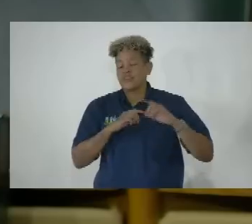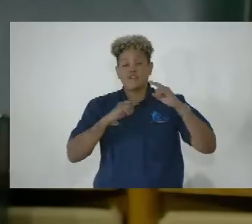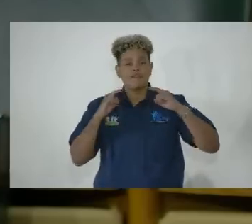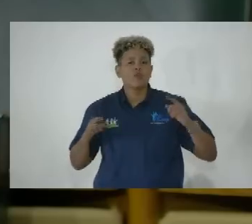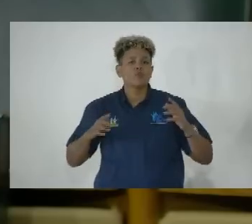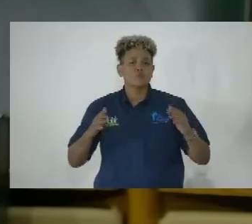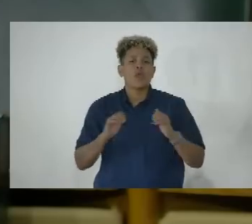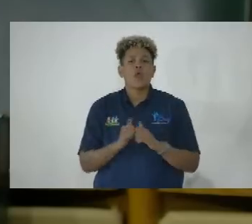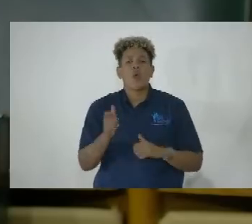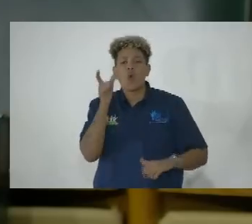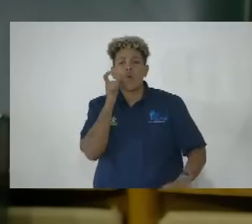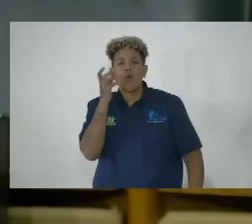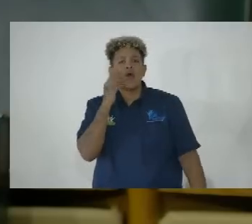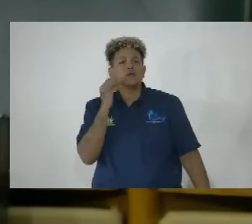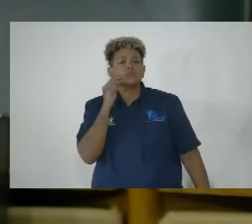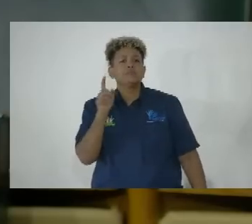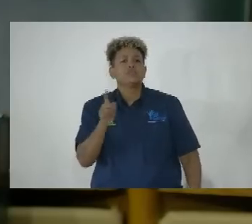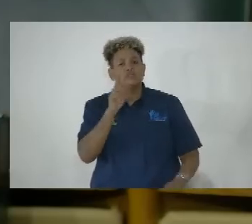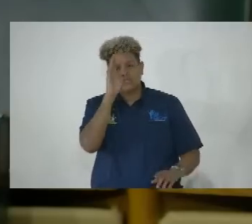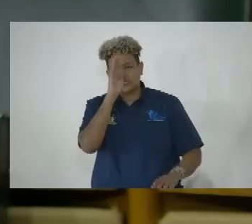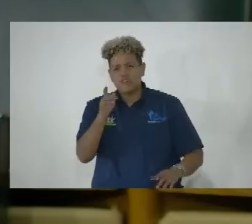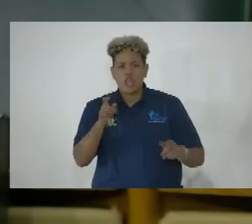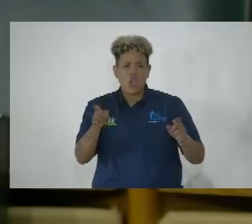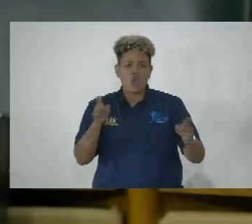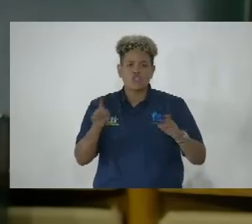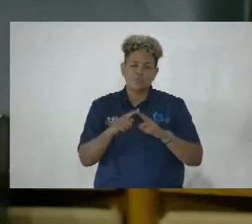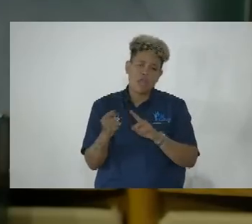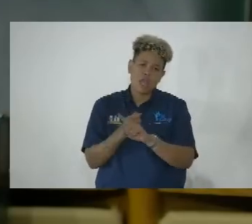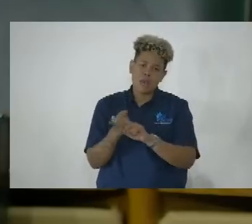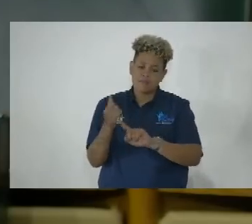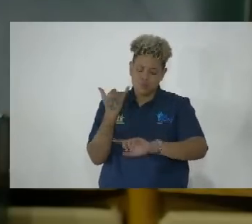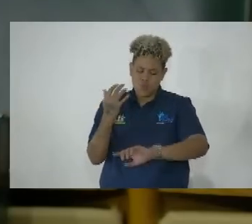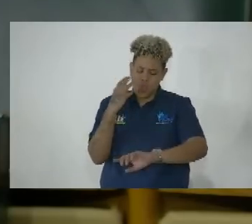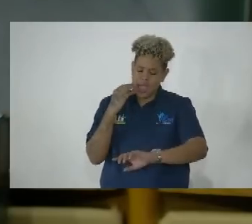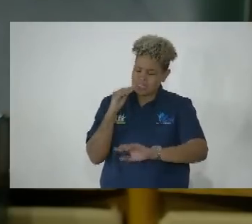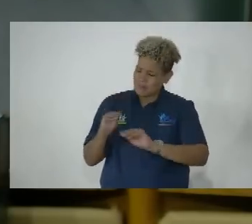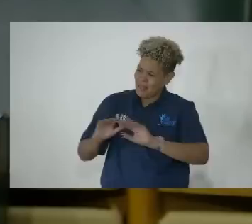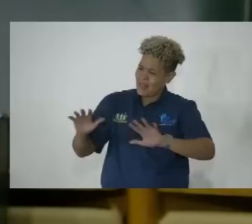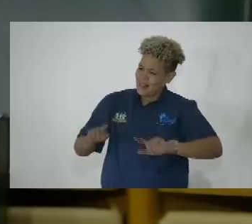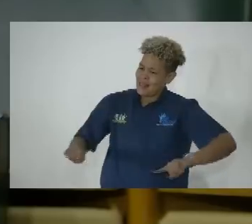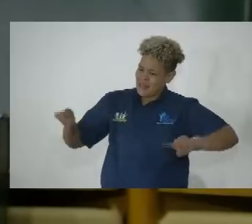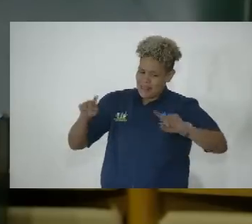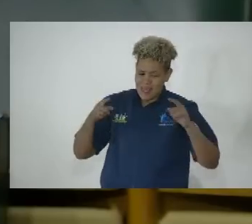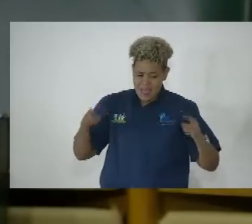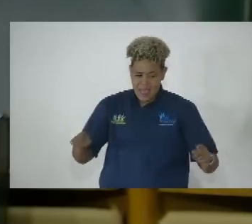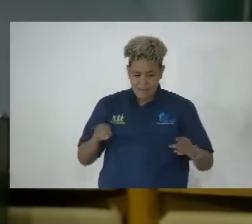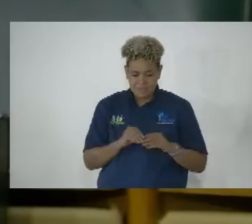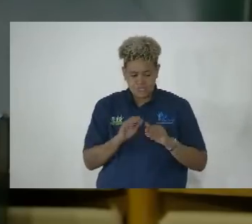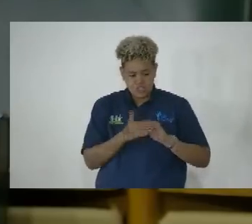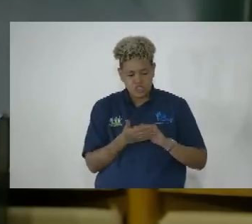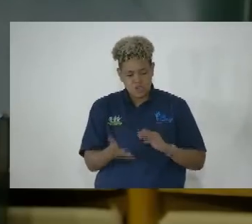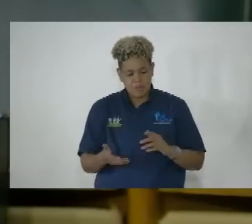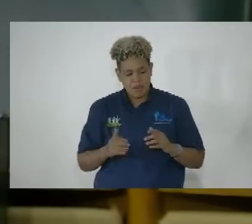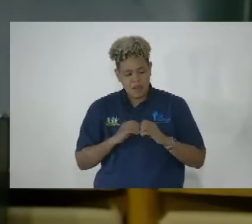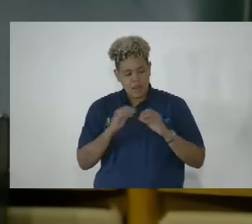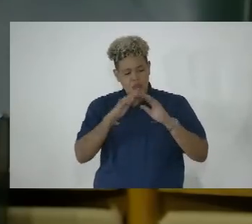ways that direct control and abuse is exercised